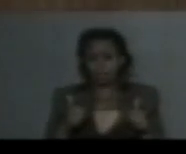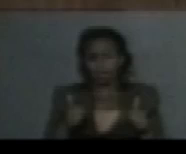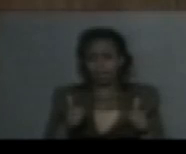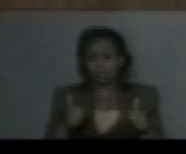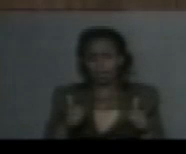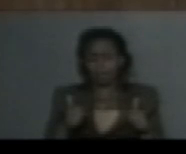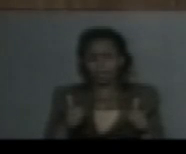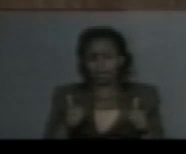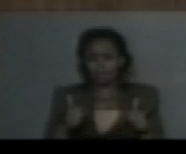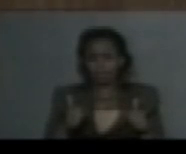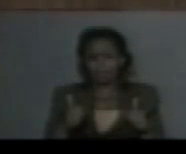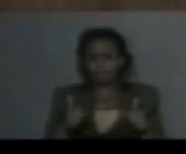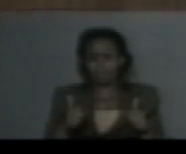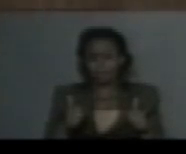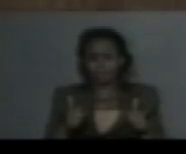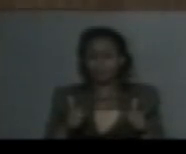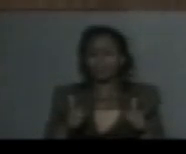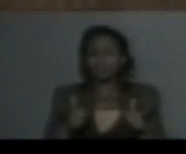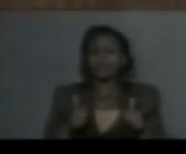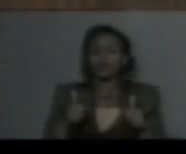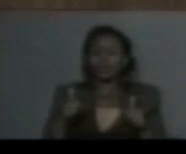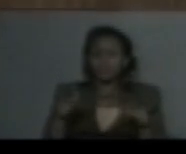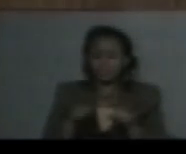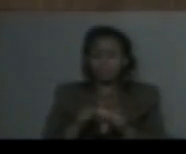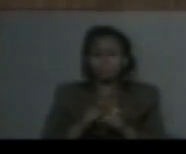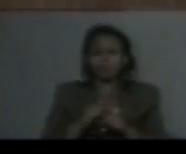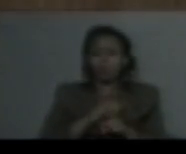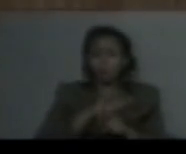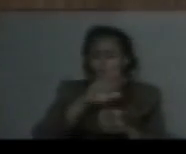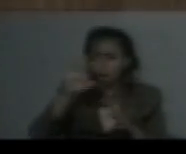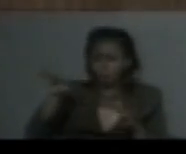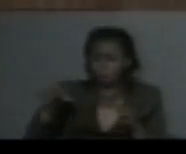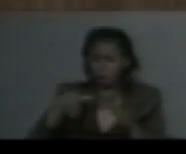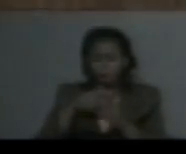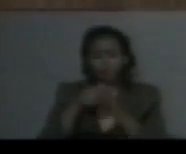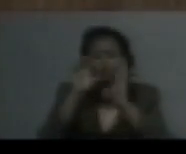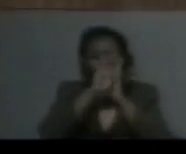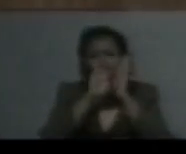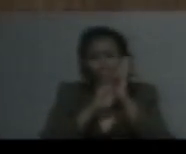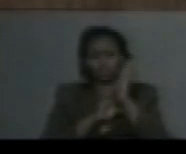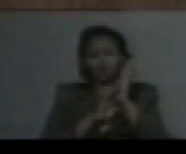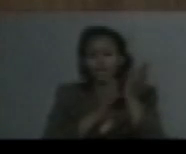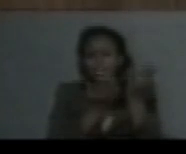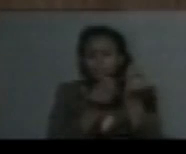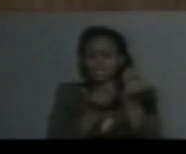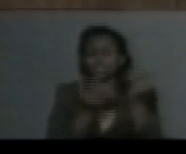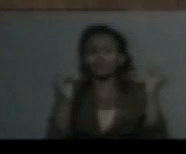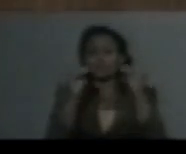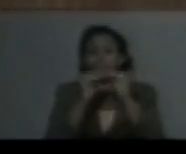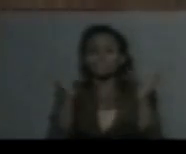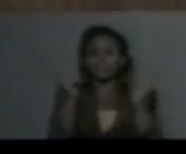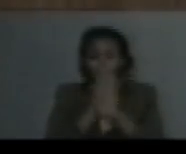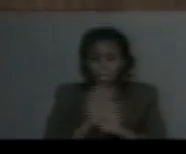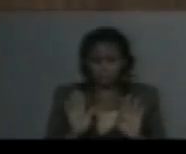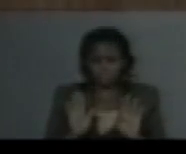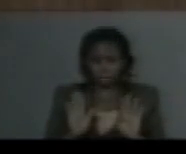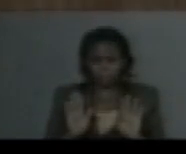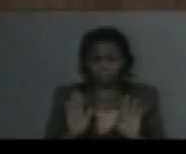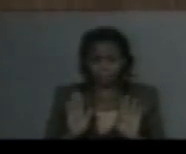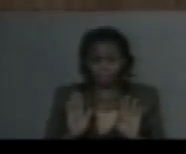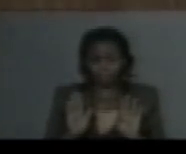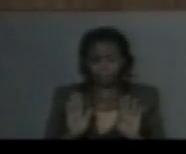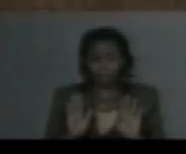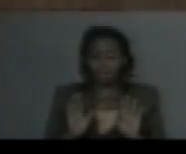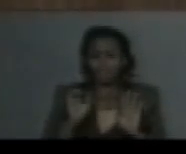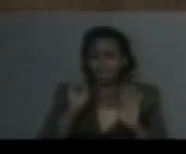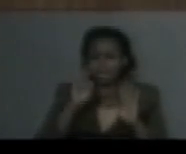reasonably properly, and it satisfied all the constitutional threshold, if there is